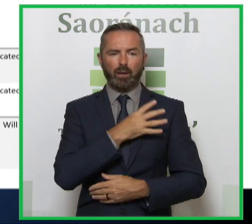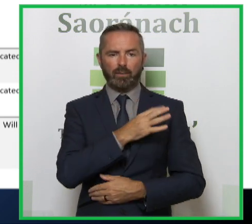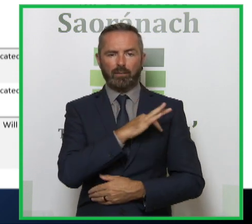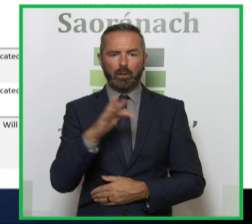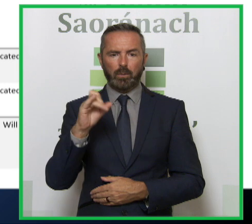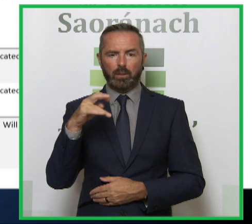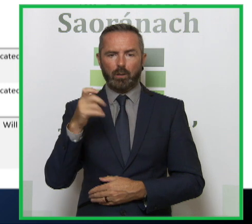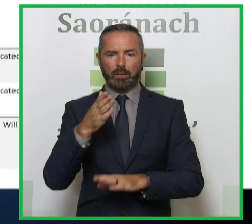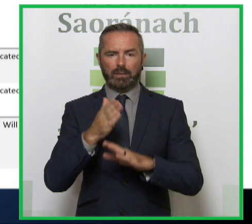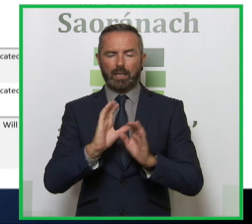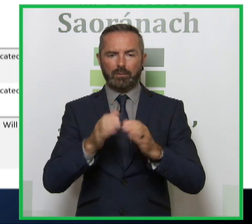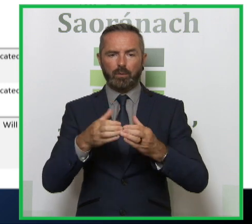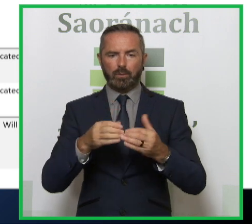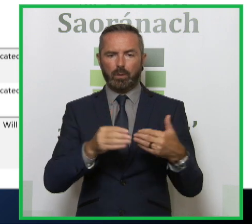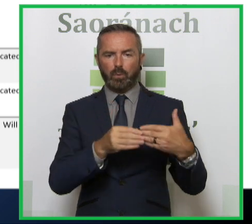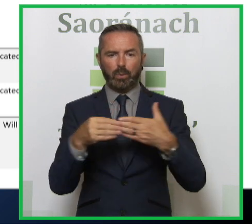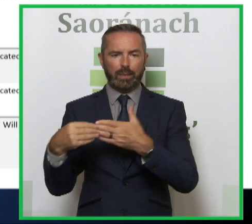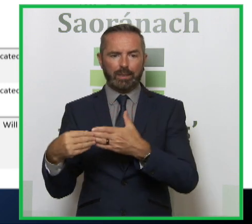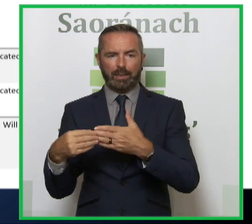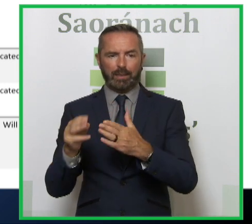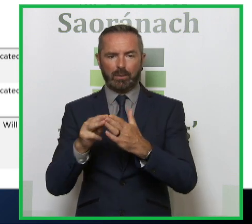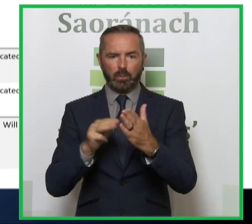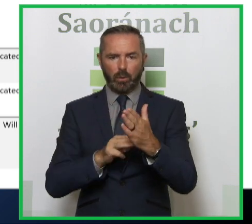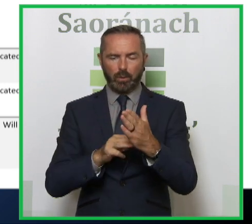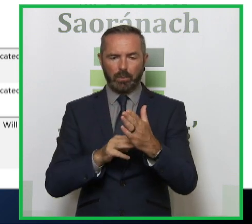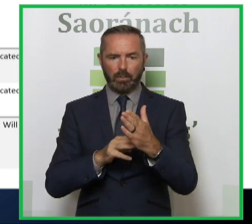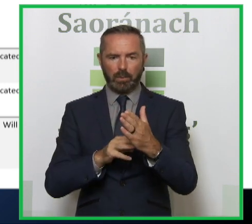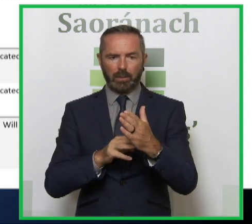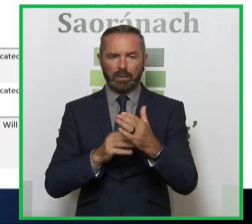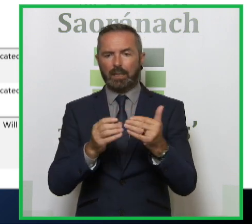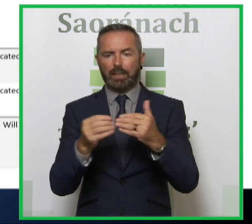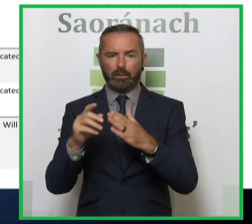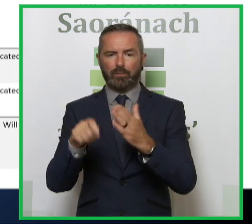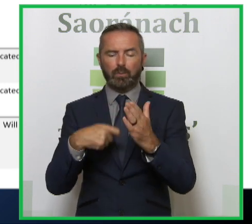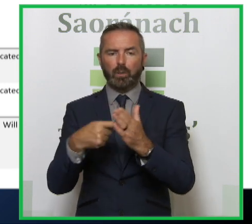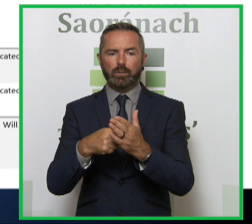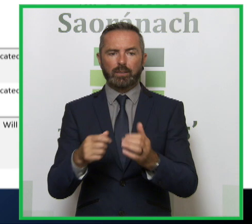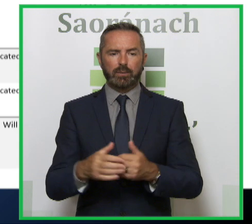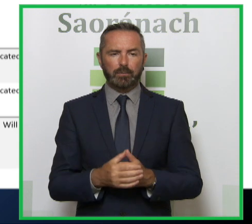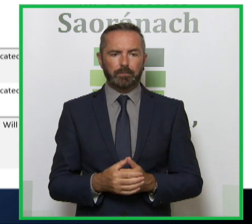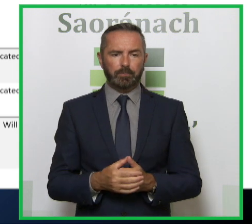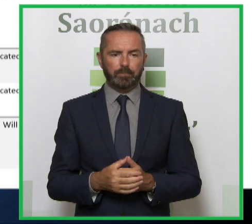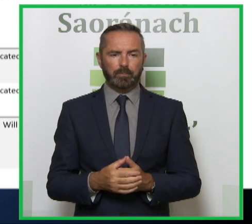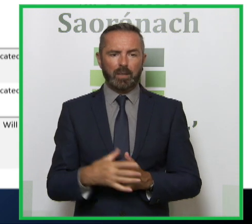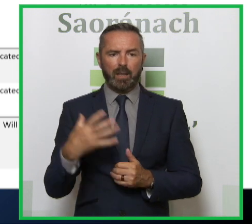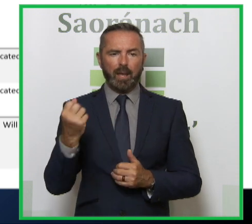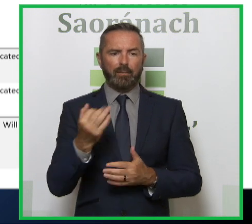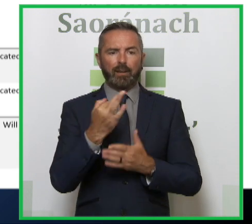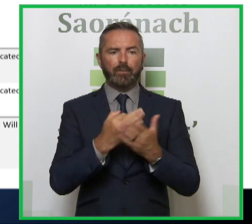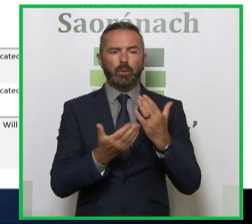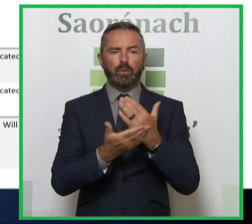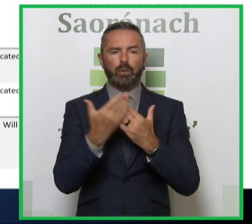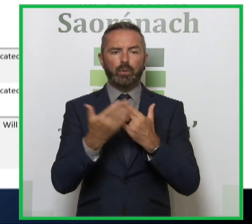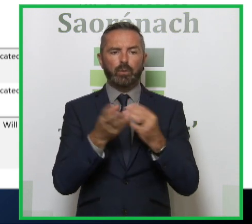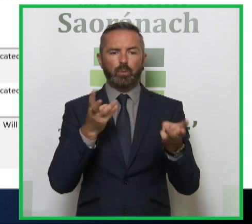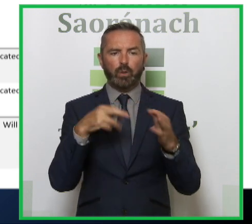Task Force who leads out and is kind of the spearhead of the whole project. We have a number of youth workers